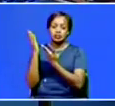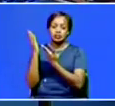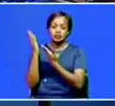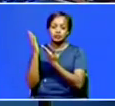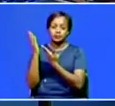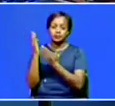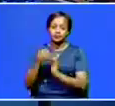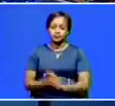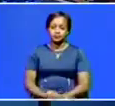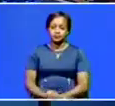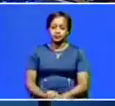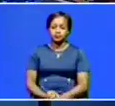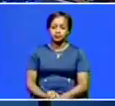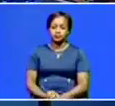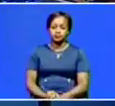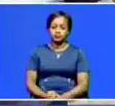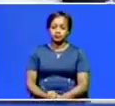safety of their kin.